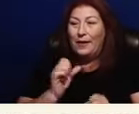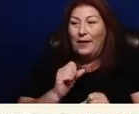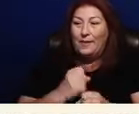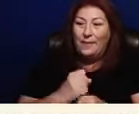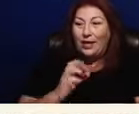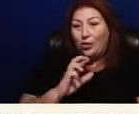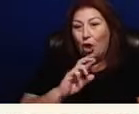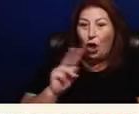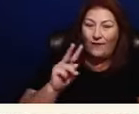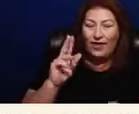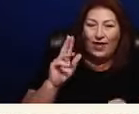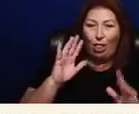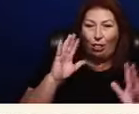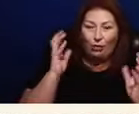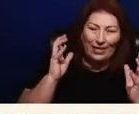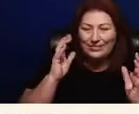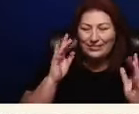crazy